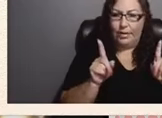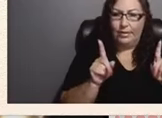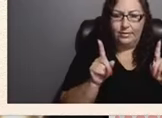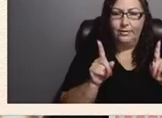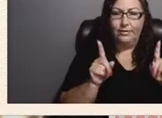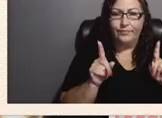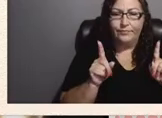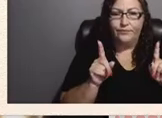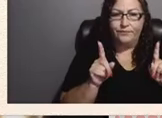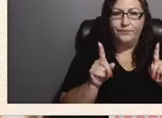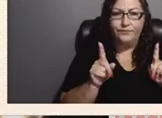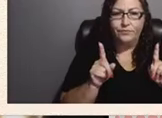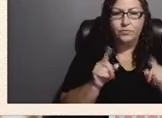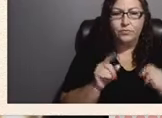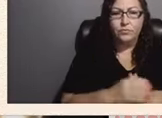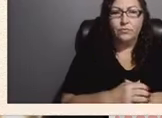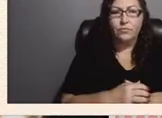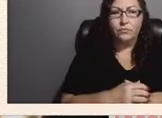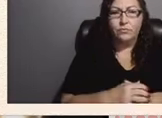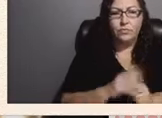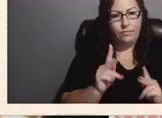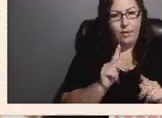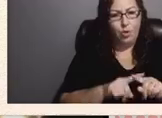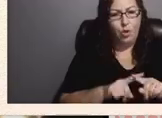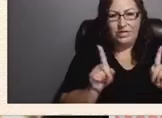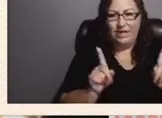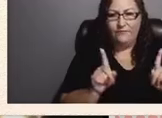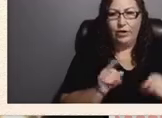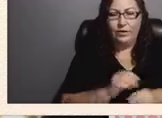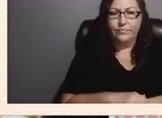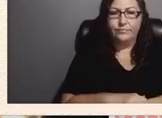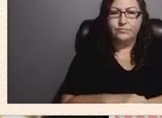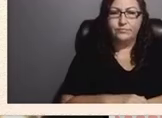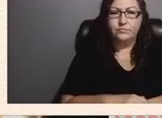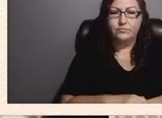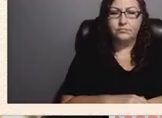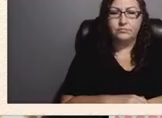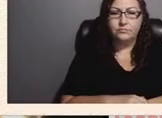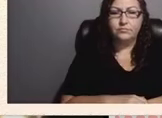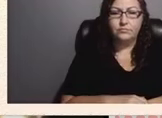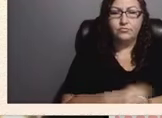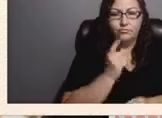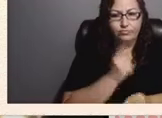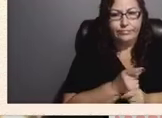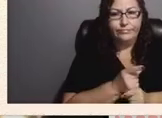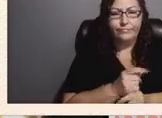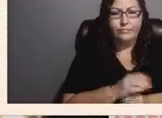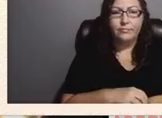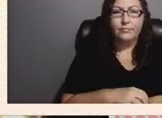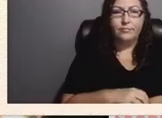He's a good guy, he's different. He's not Right. black. He's with me.